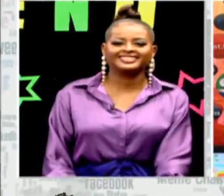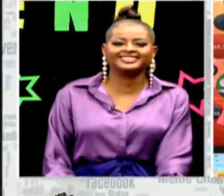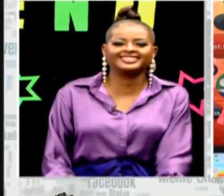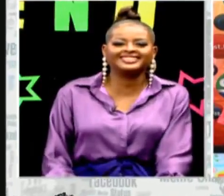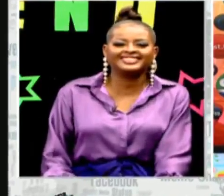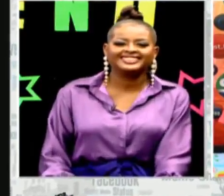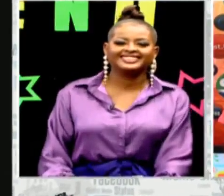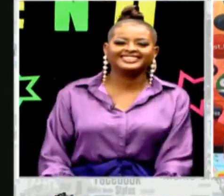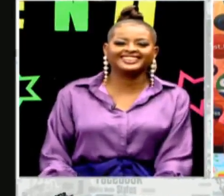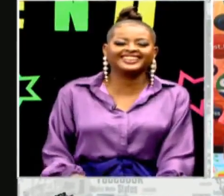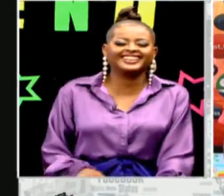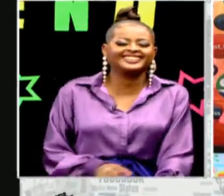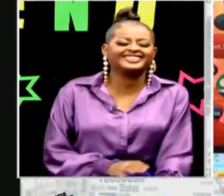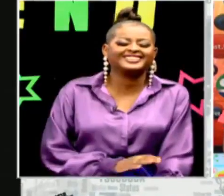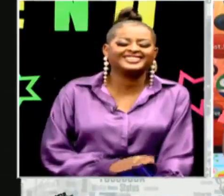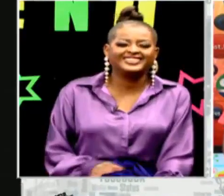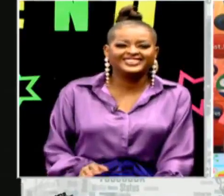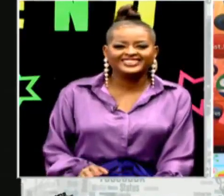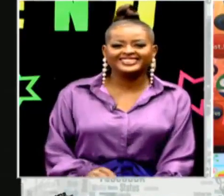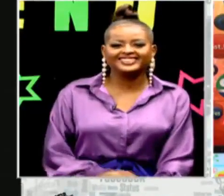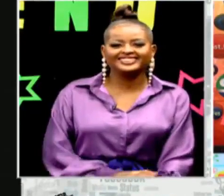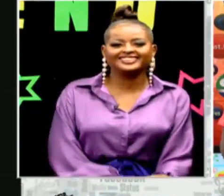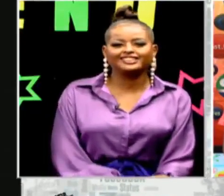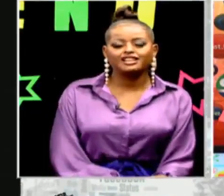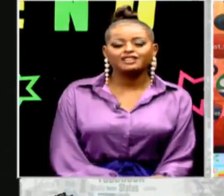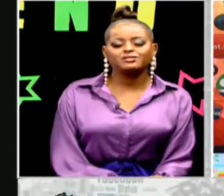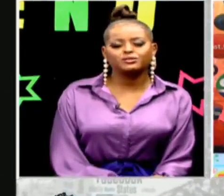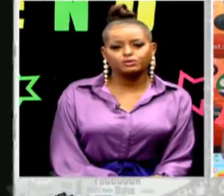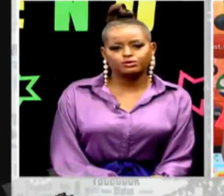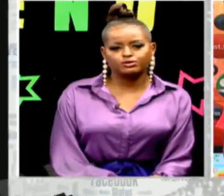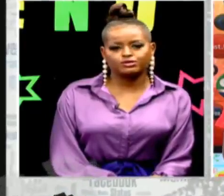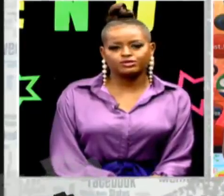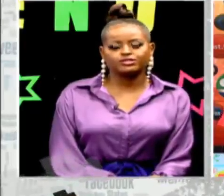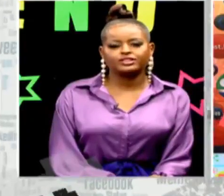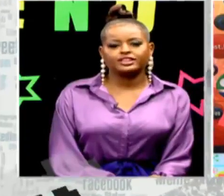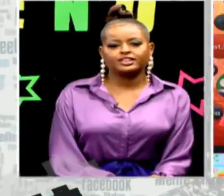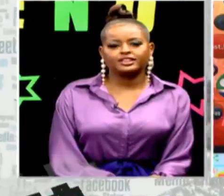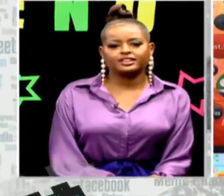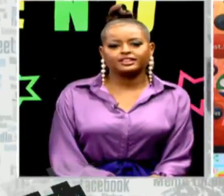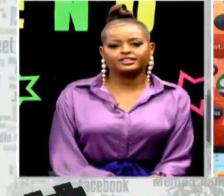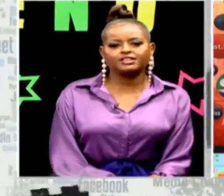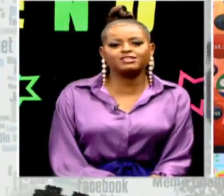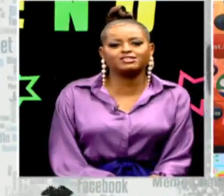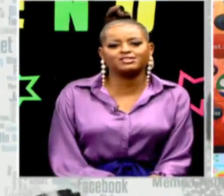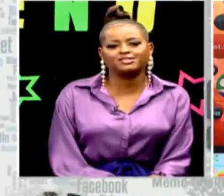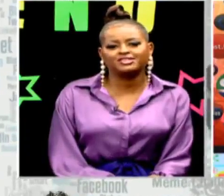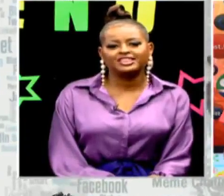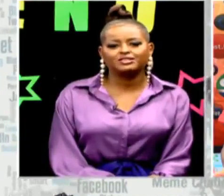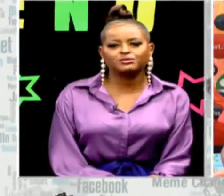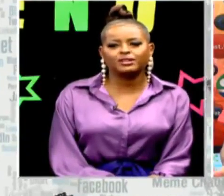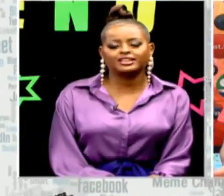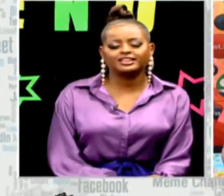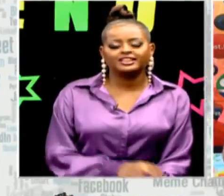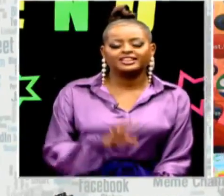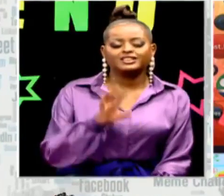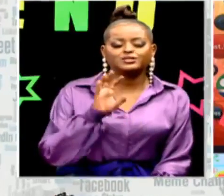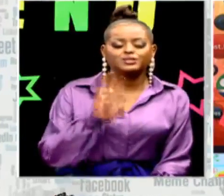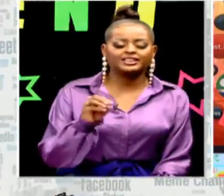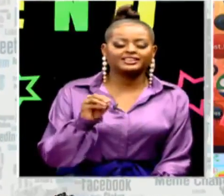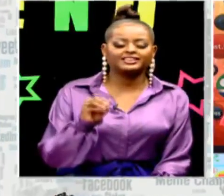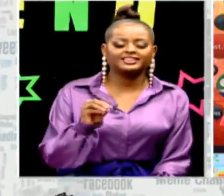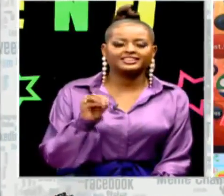you. Nilikuona jana na juzi ingine na ile ingine. Na nikitoka hapa asubuhi tulikuwa na wewe. Like, she went back to